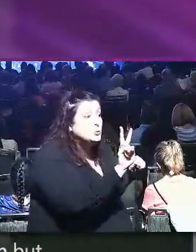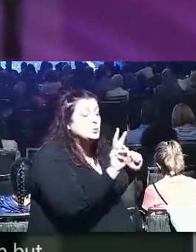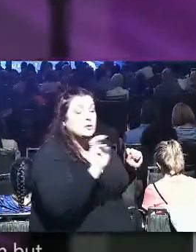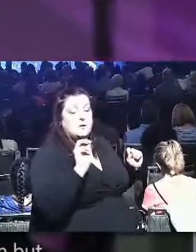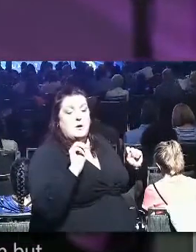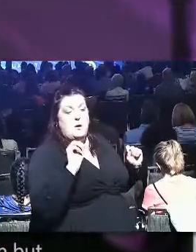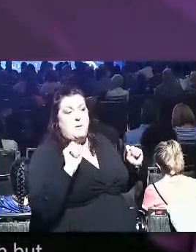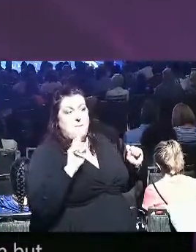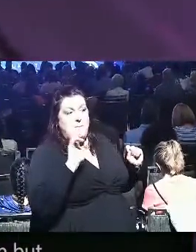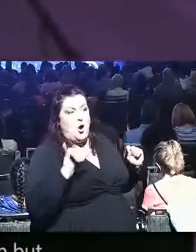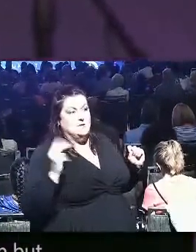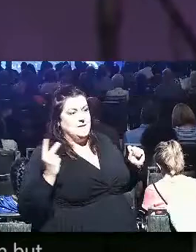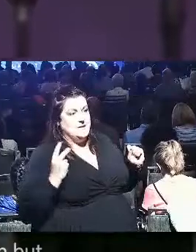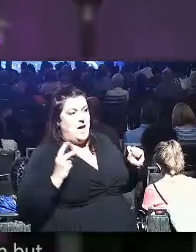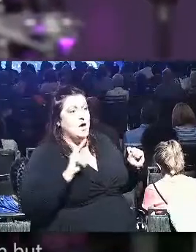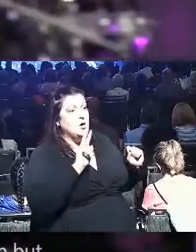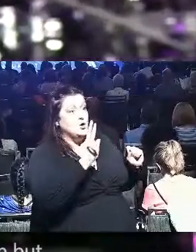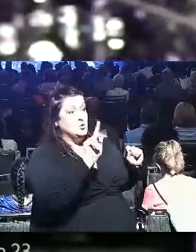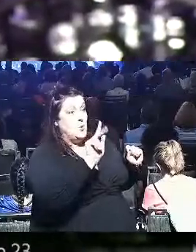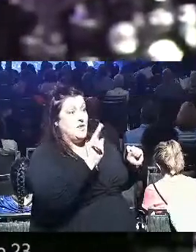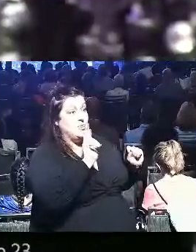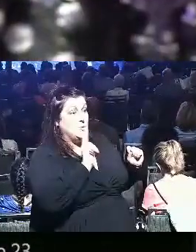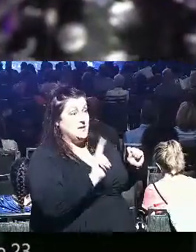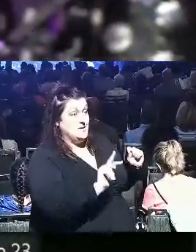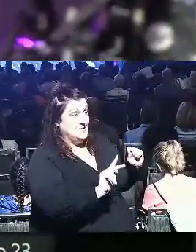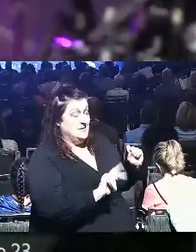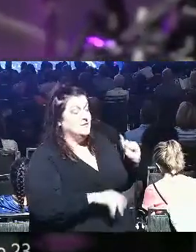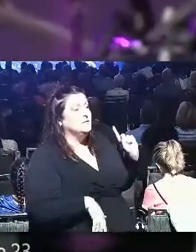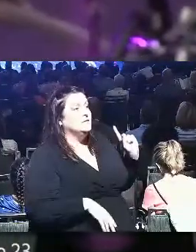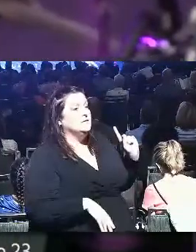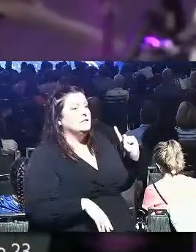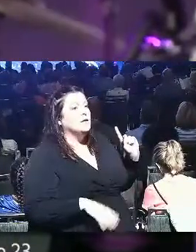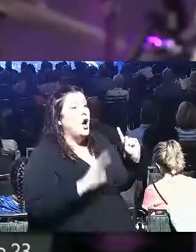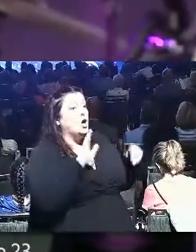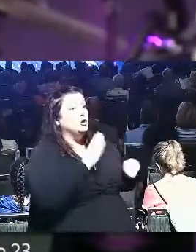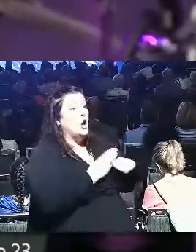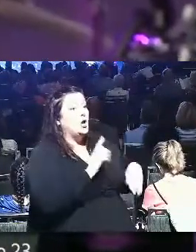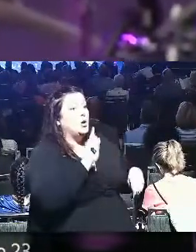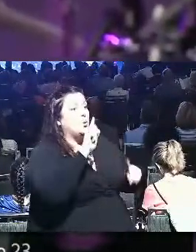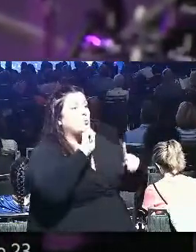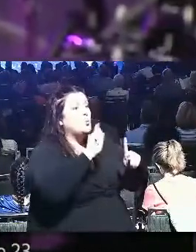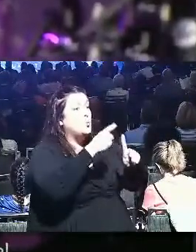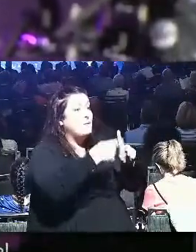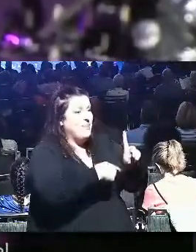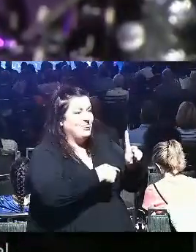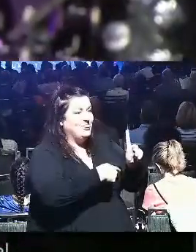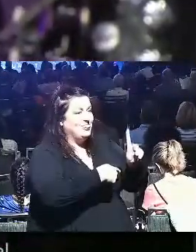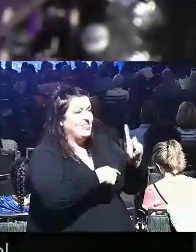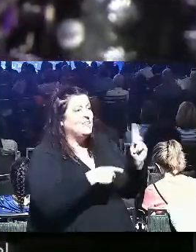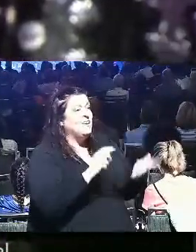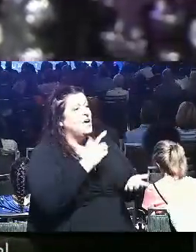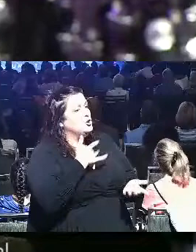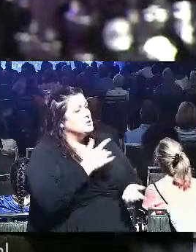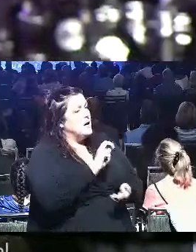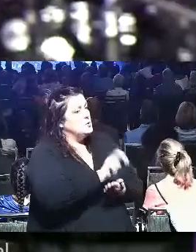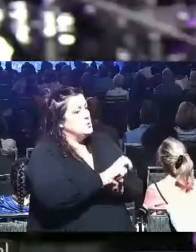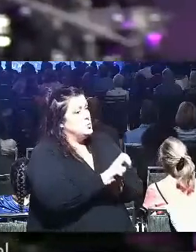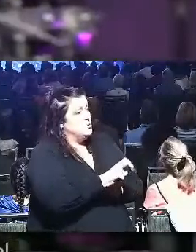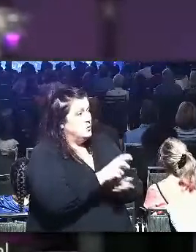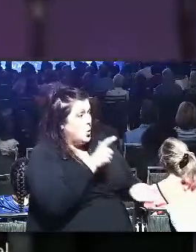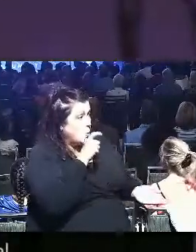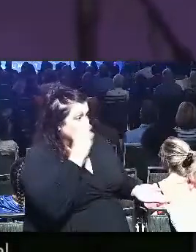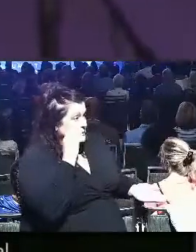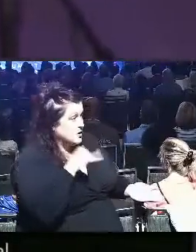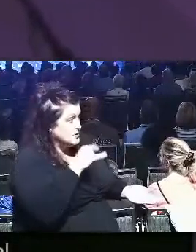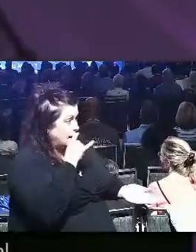were 23 years old and we had a 1 month old daughter who was real fidgety and energetic. Anybody have kids like that?